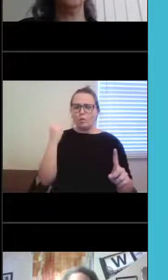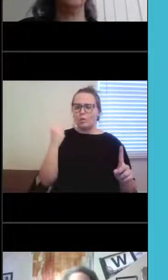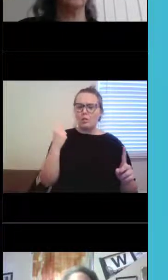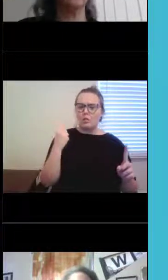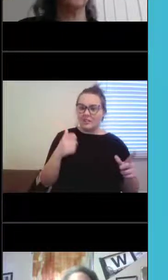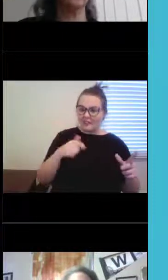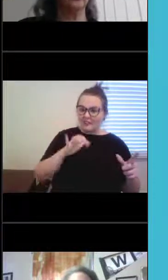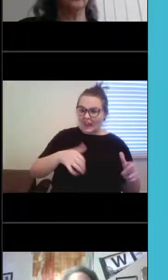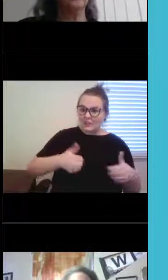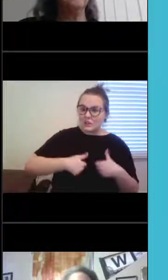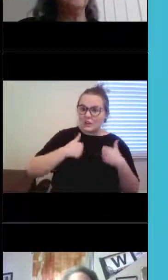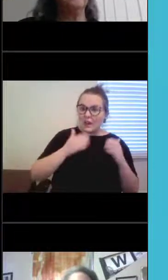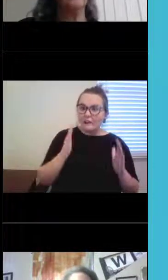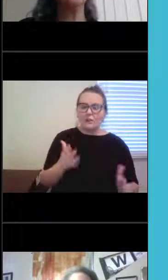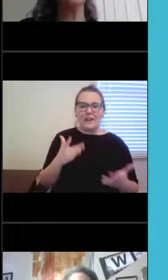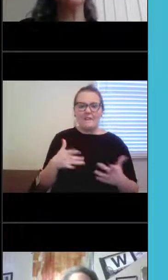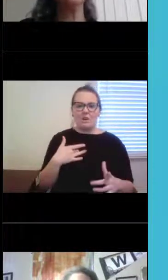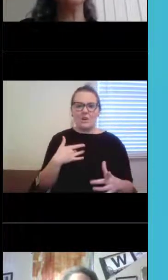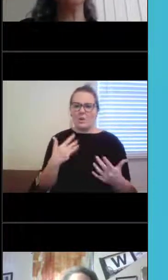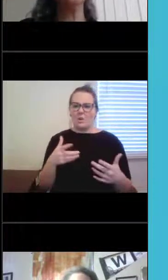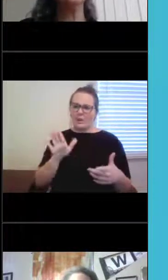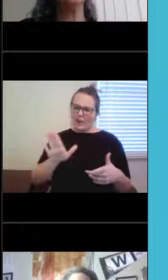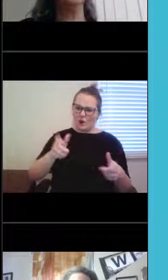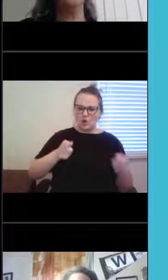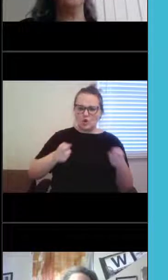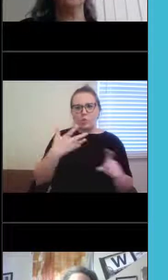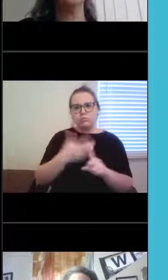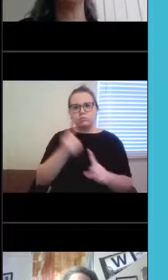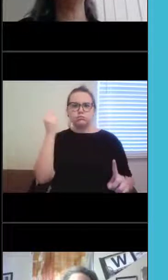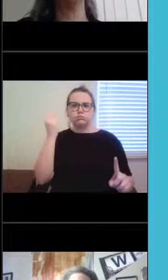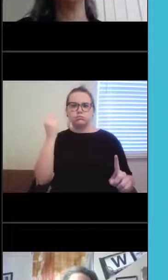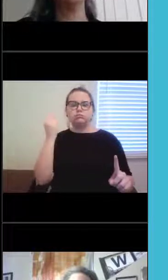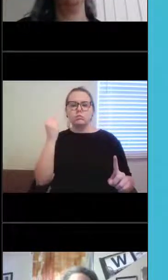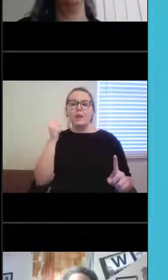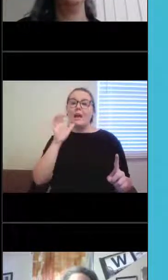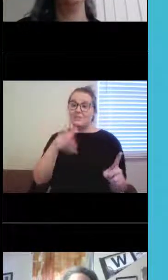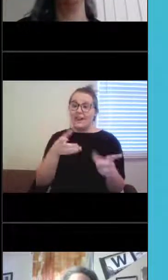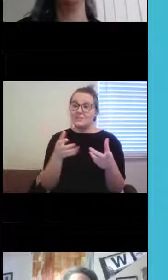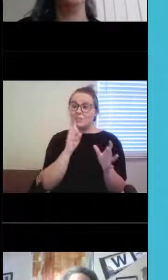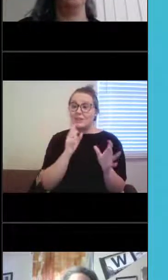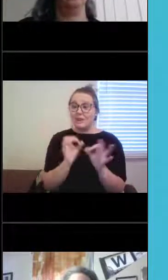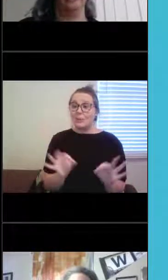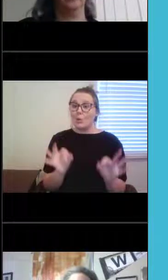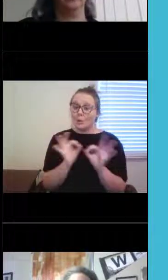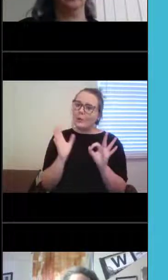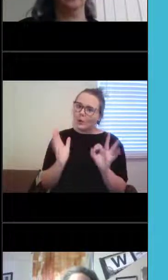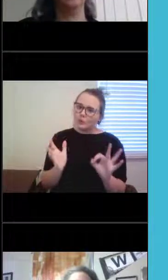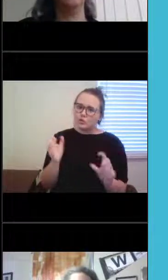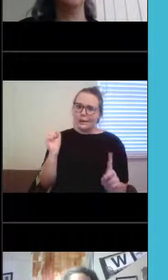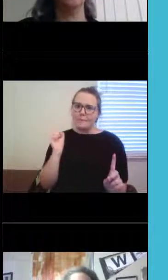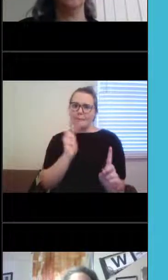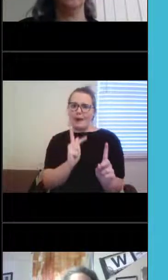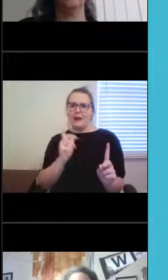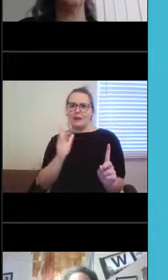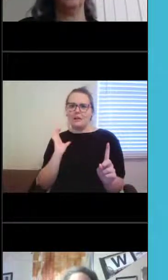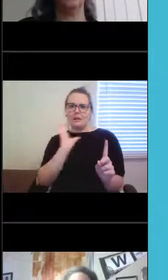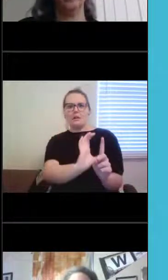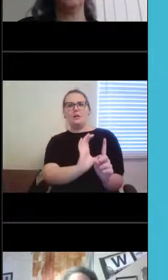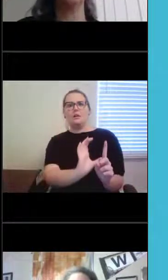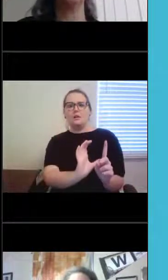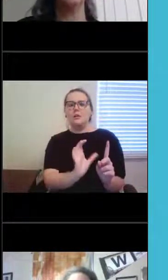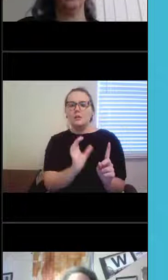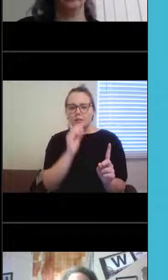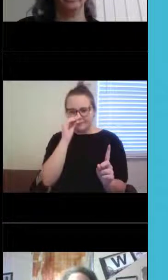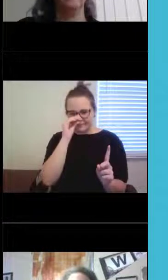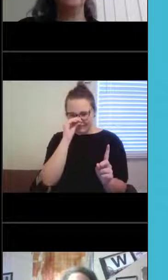very intimate loss of control. And so this is really a factor that's important to be restored in survivors, right, in terms of their